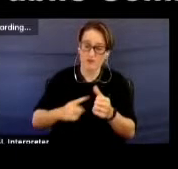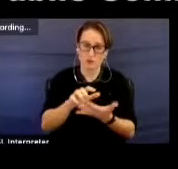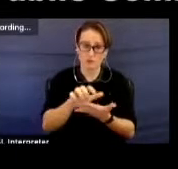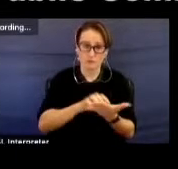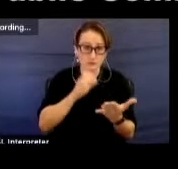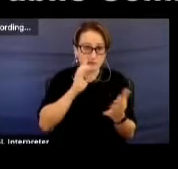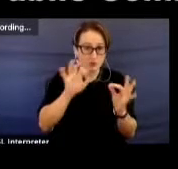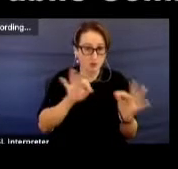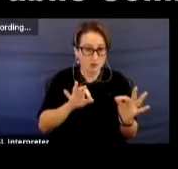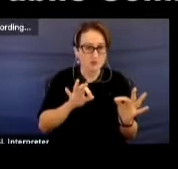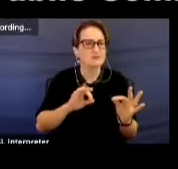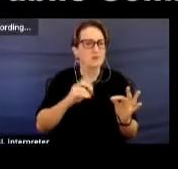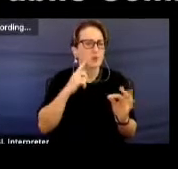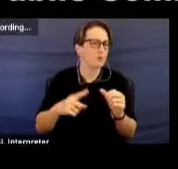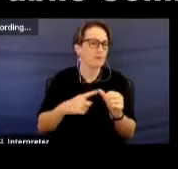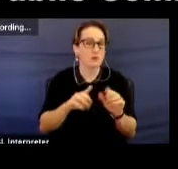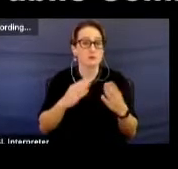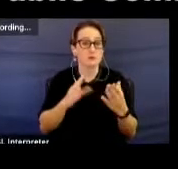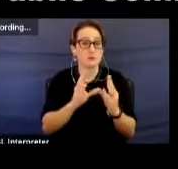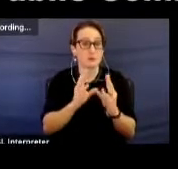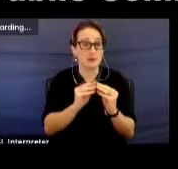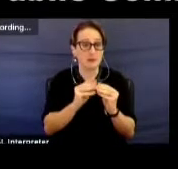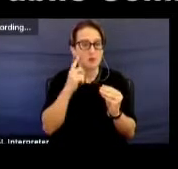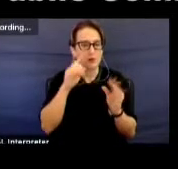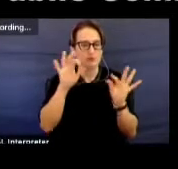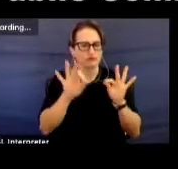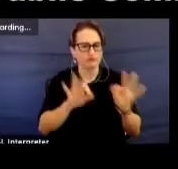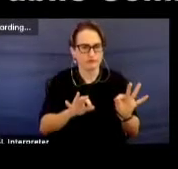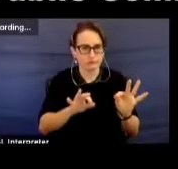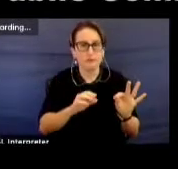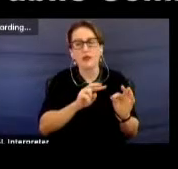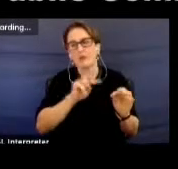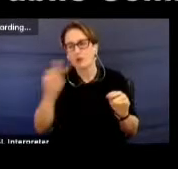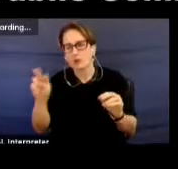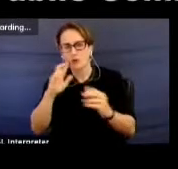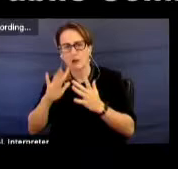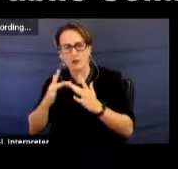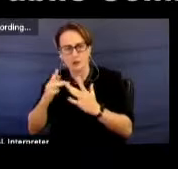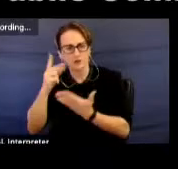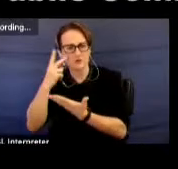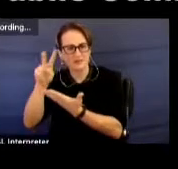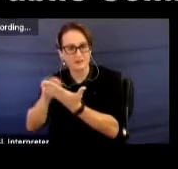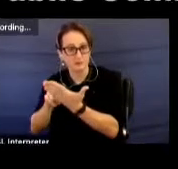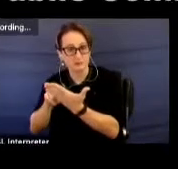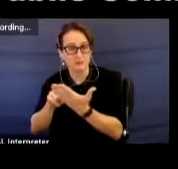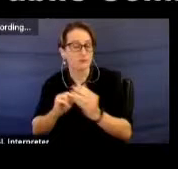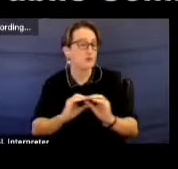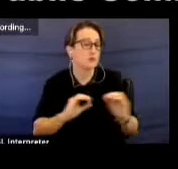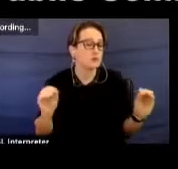provided on the live stream landing page. And there is no one in the queue at this time, Chair. Very good.